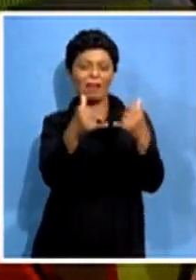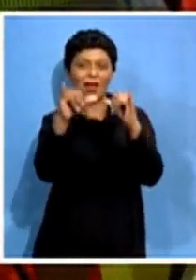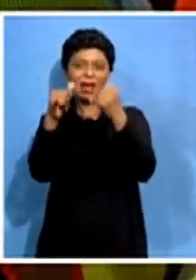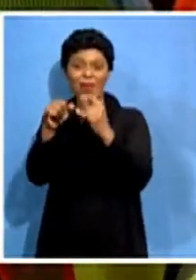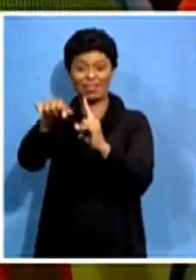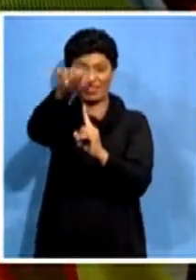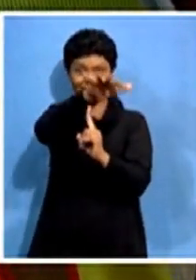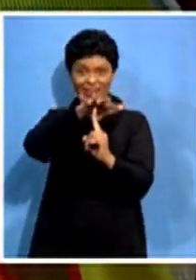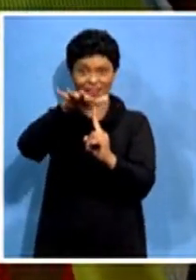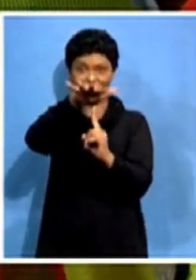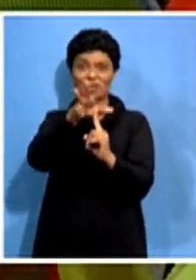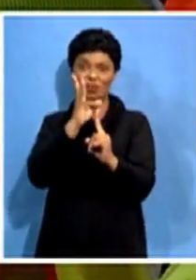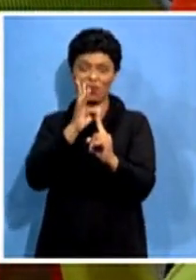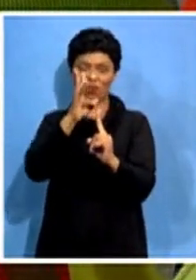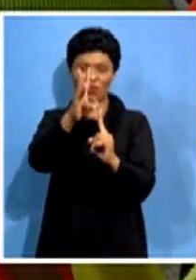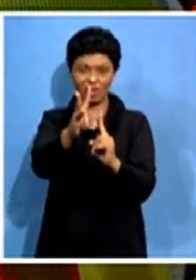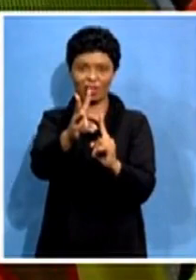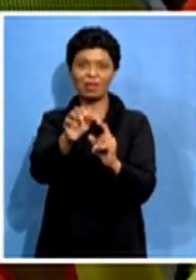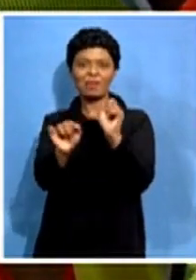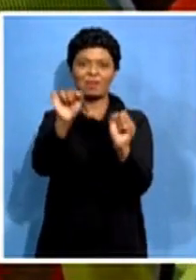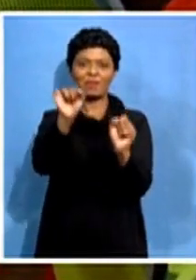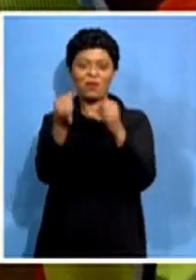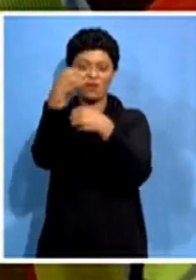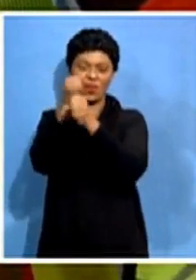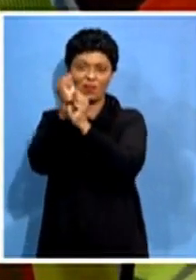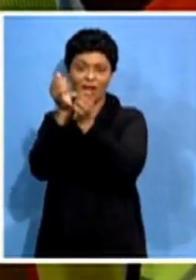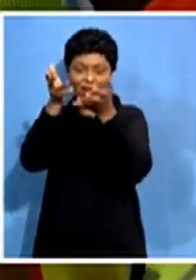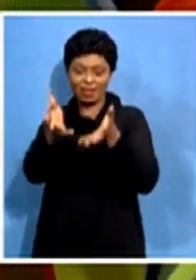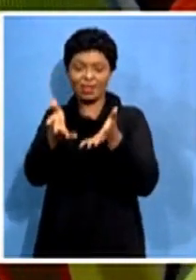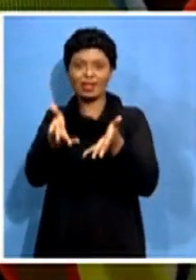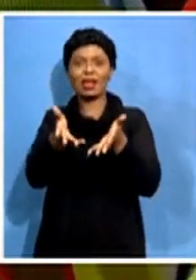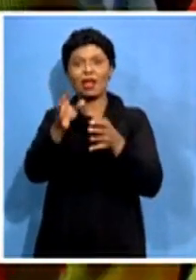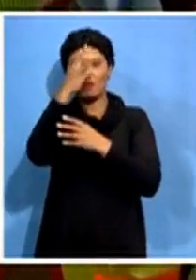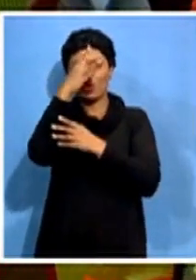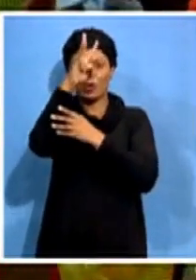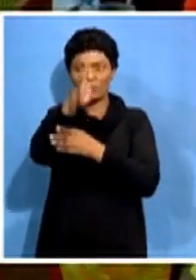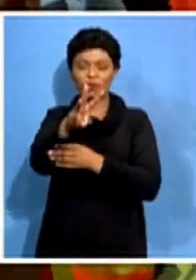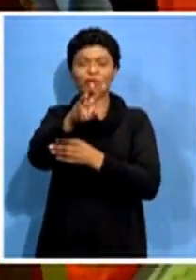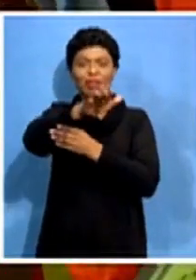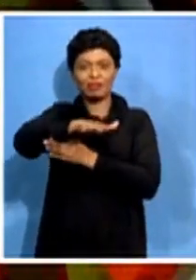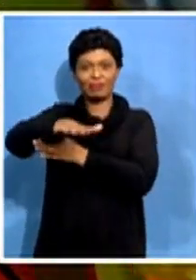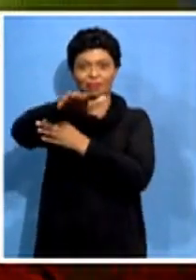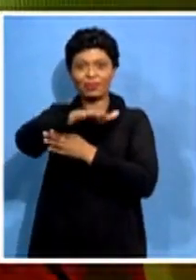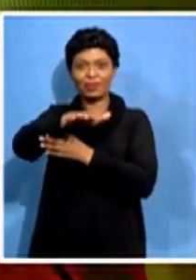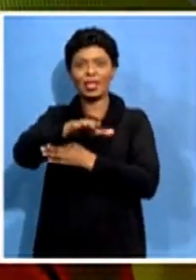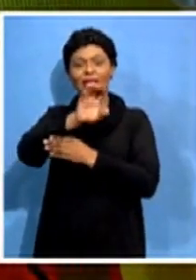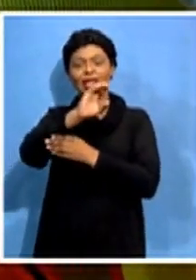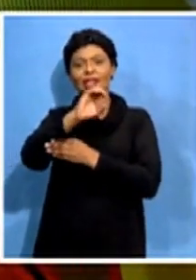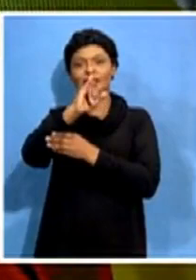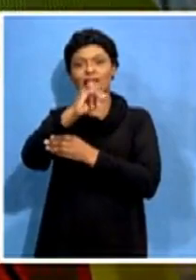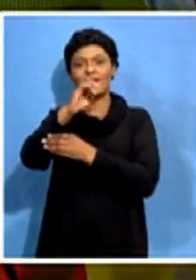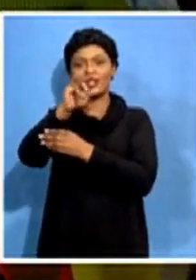automotive manufacturing here in Pretoria, in the Silverton area. It's a huge construction site